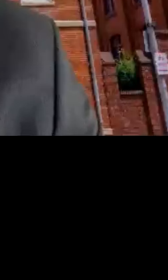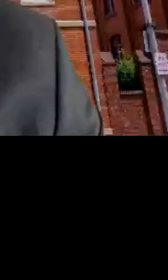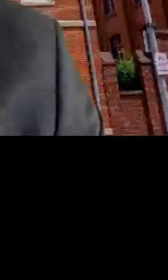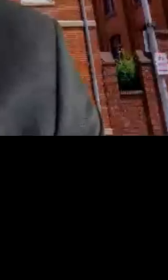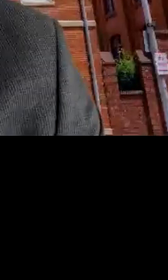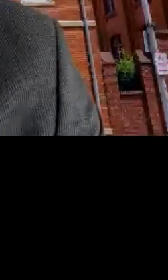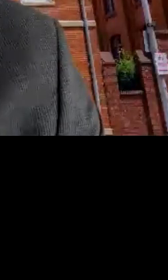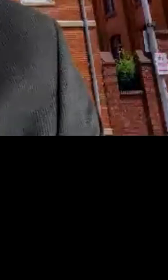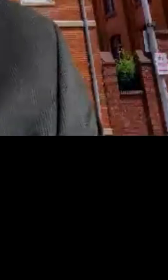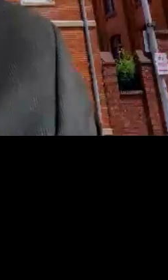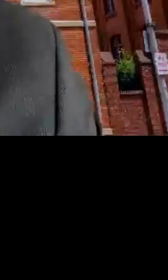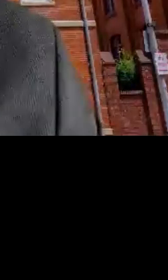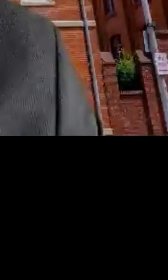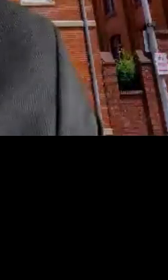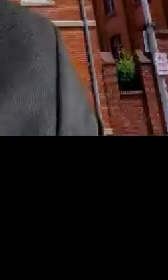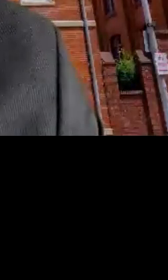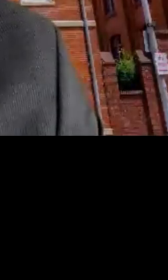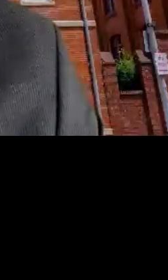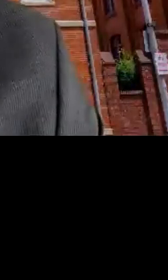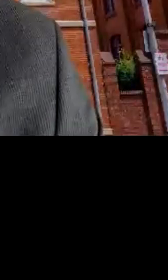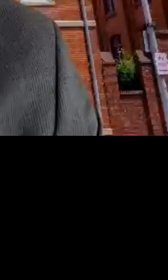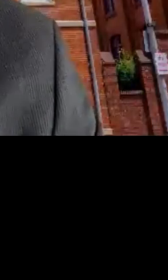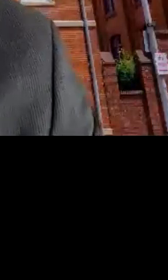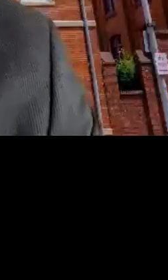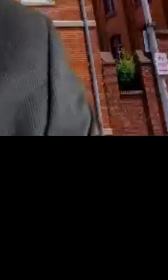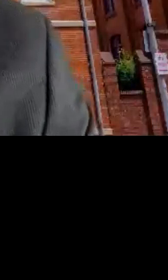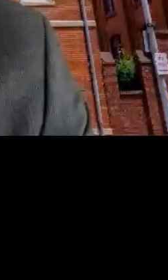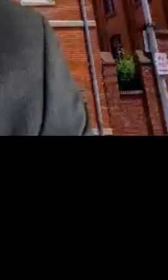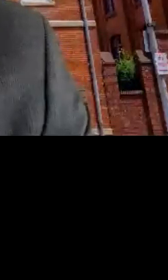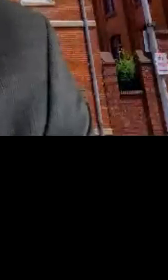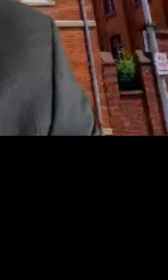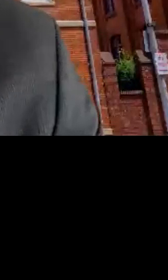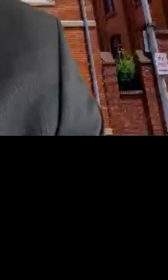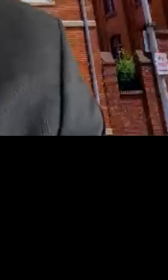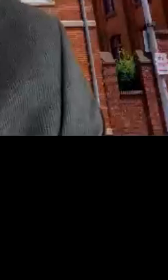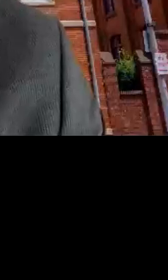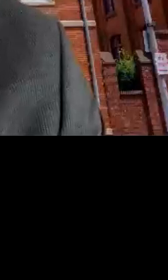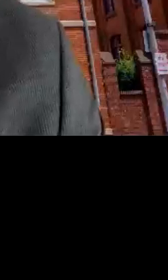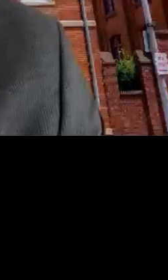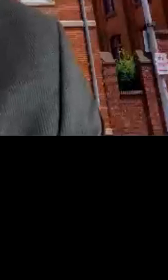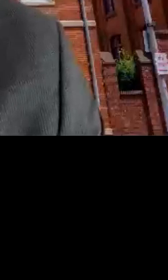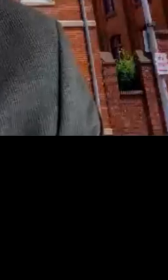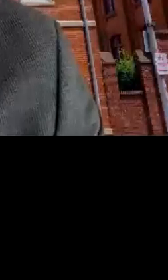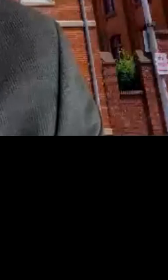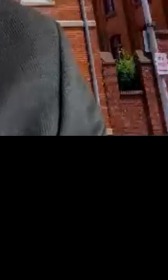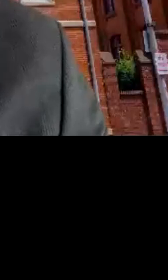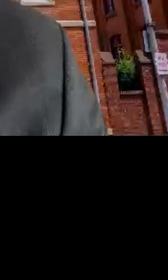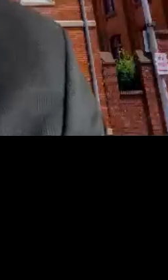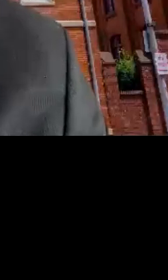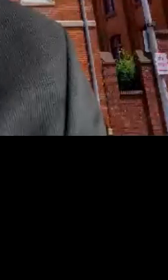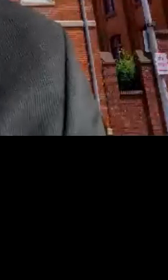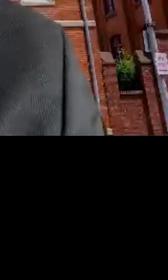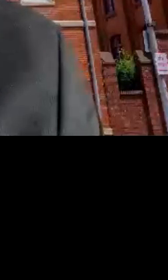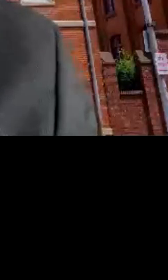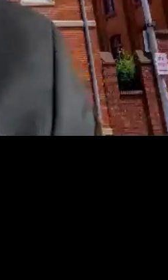can do that on the BNHA website, explorebaltimore.org. Thank you, everyone. I appreciate your time. I'm so sorry